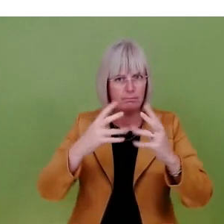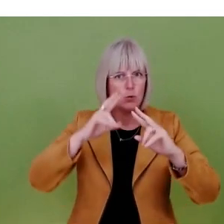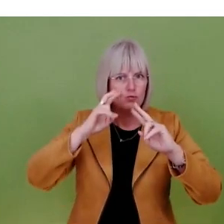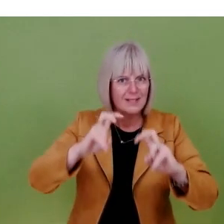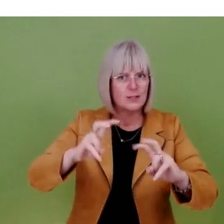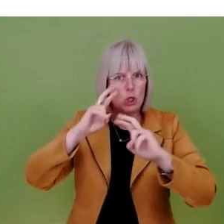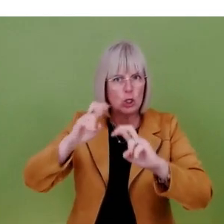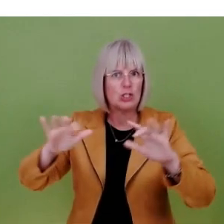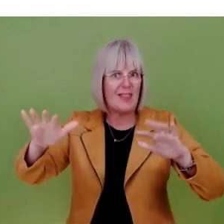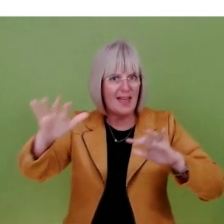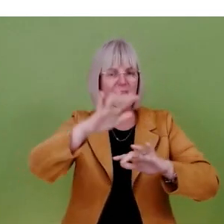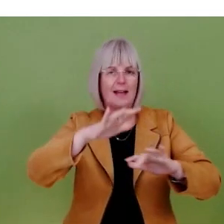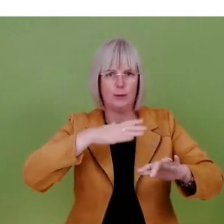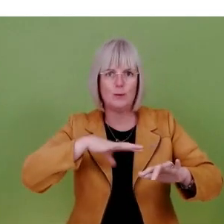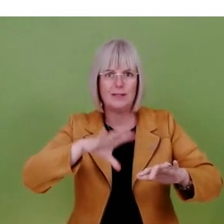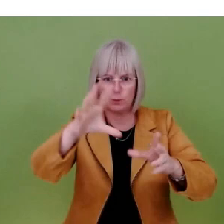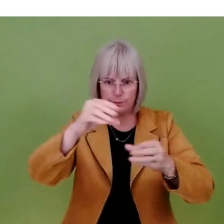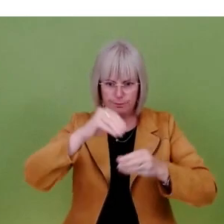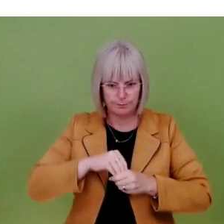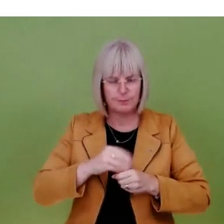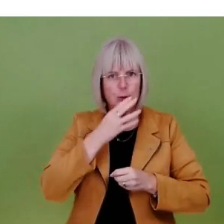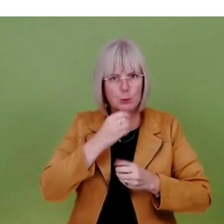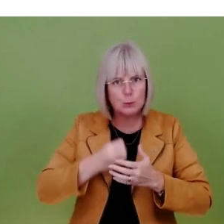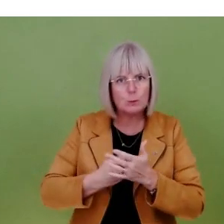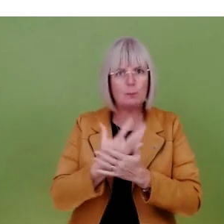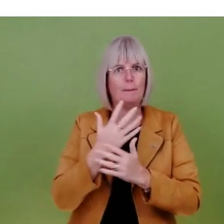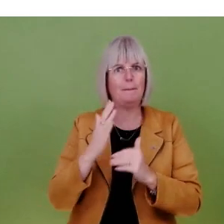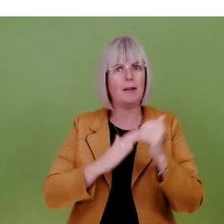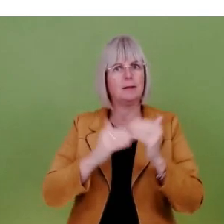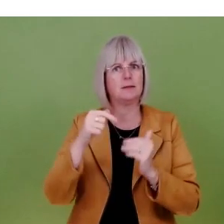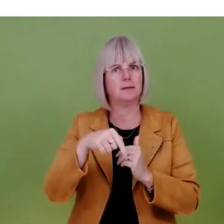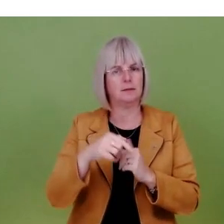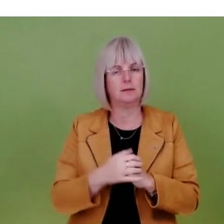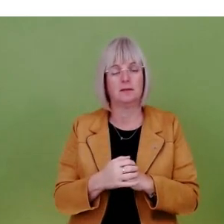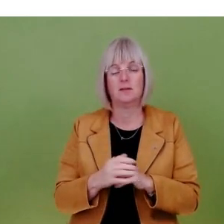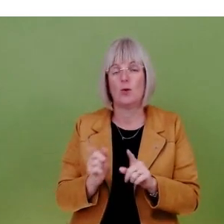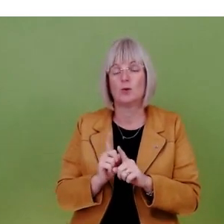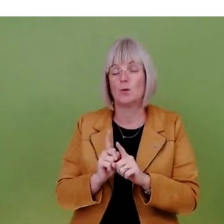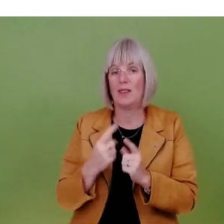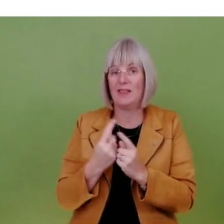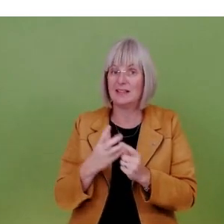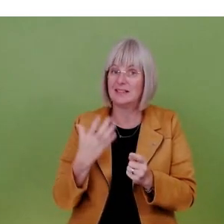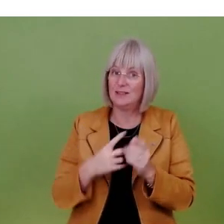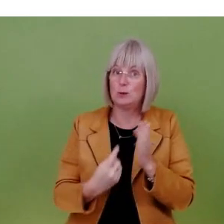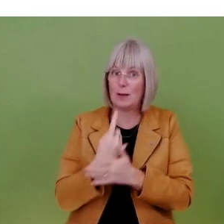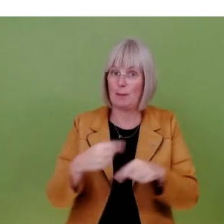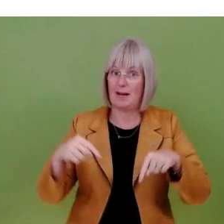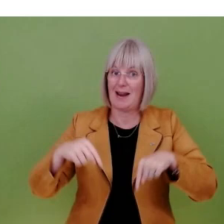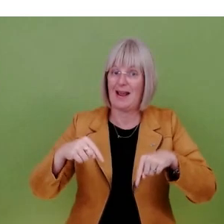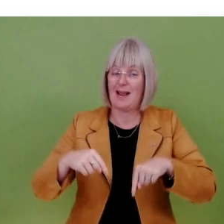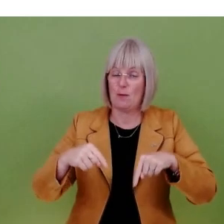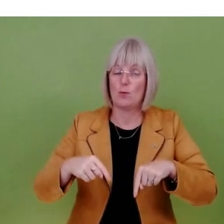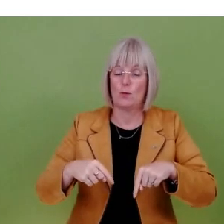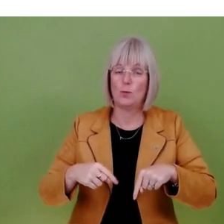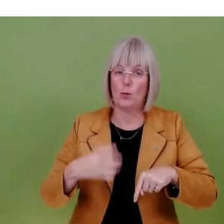of urgency to it feels really, really important. This needs to happen now. Awful things are happening, and we need to act. So that was really, really,